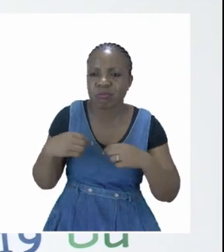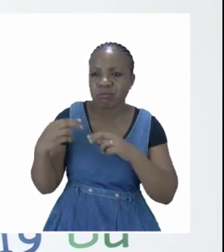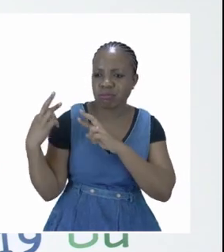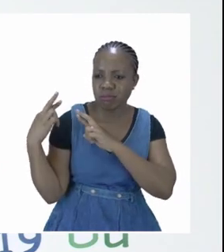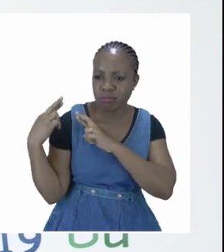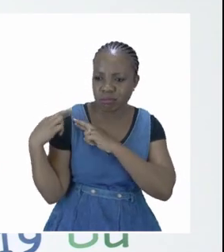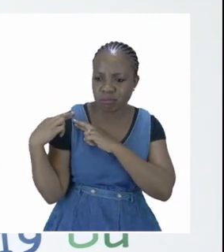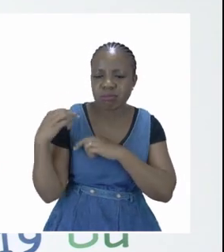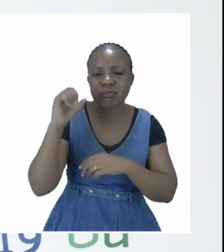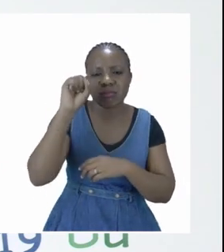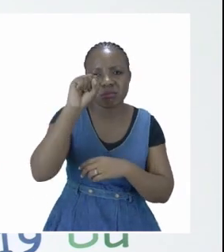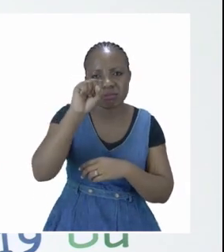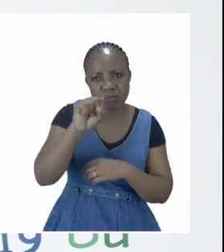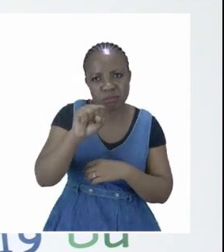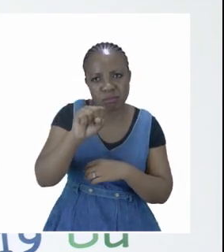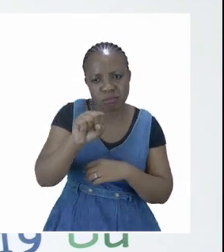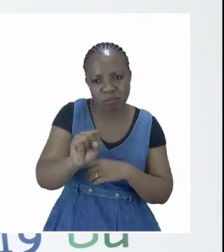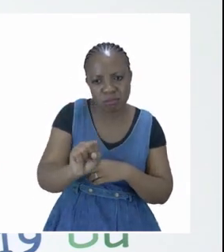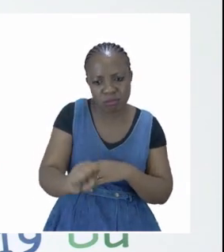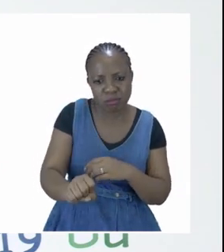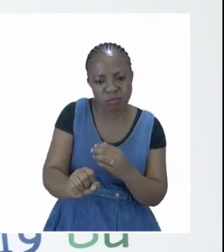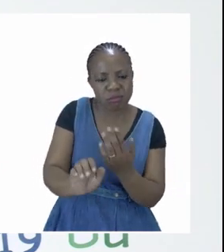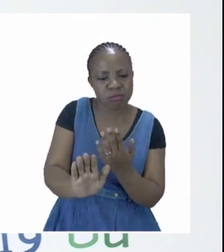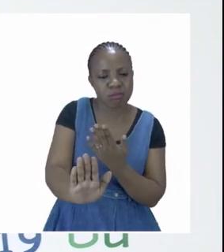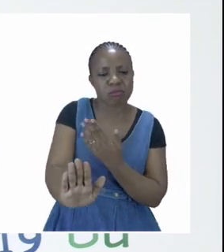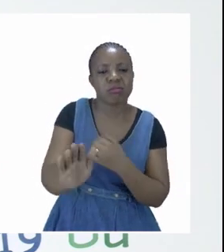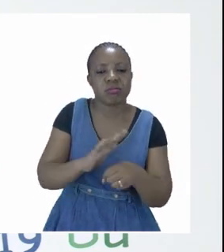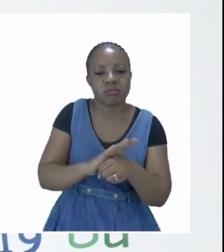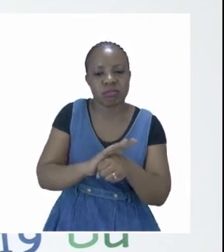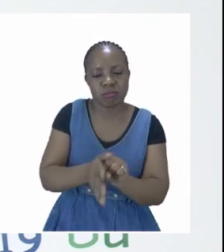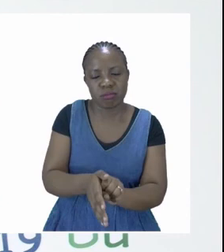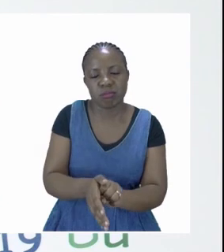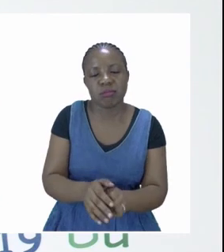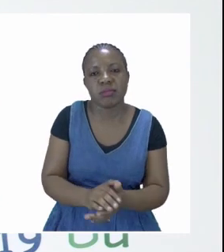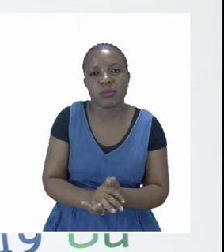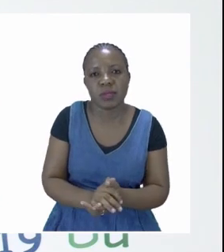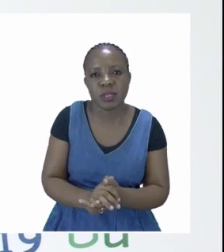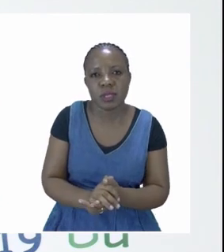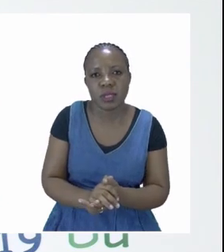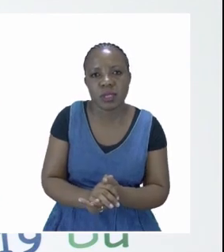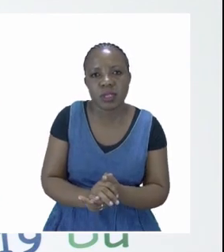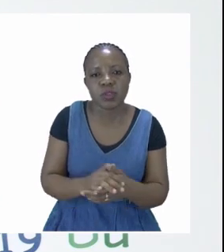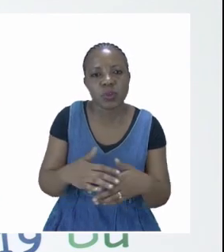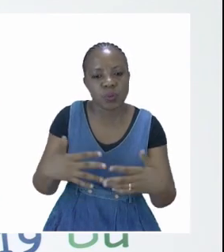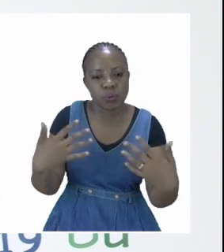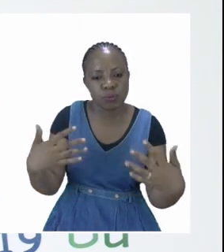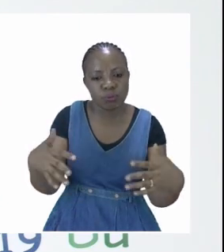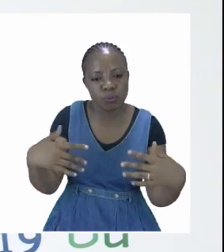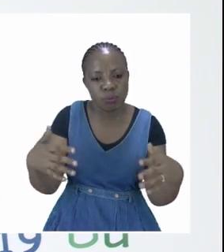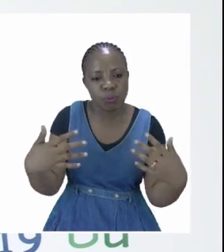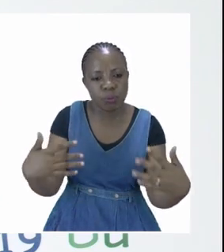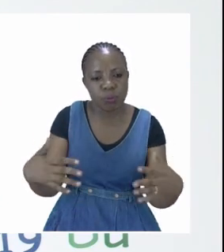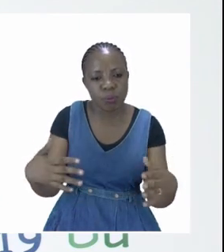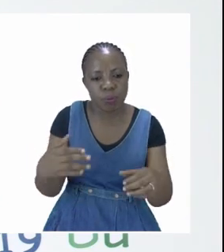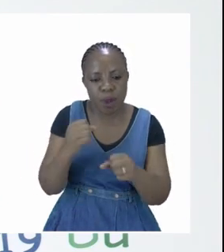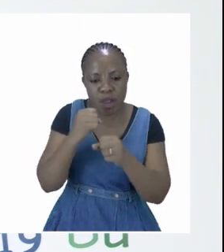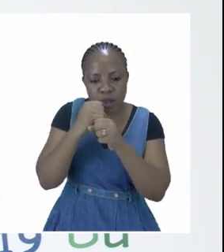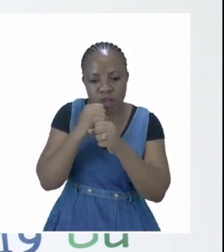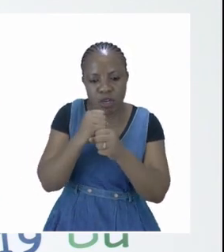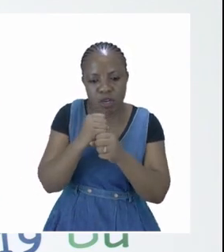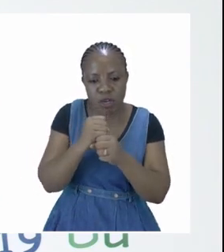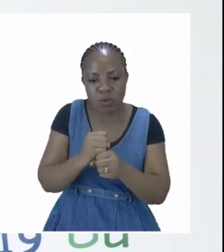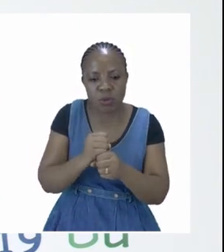we do not get COVID-19. Make sure your hands are dry before you touch anything